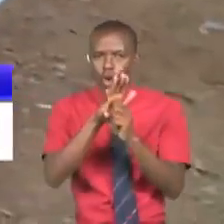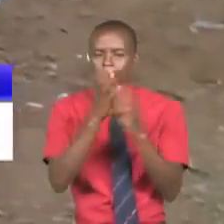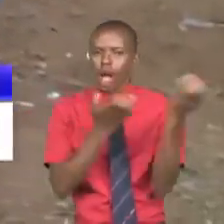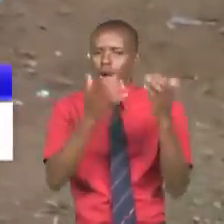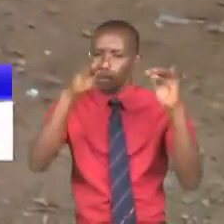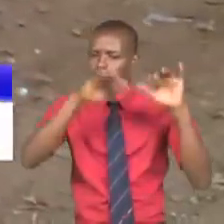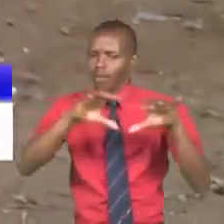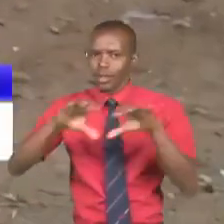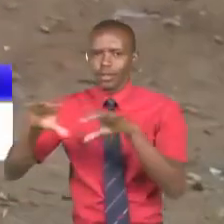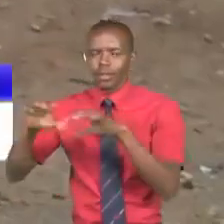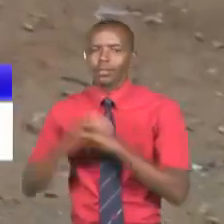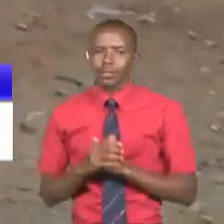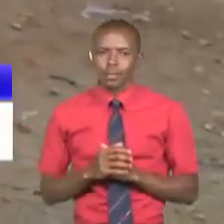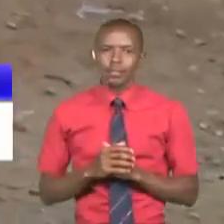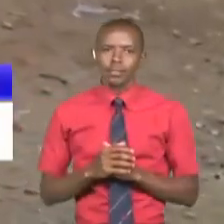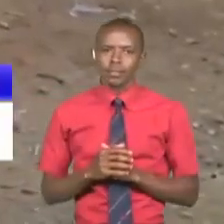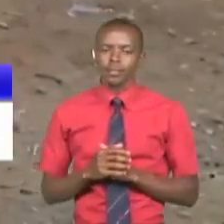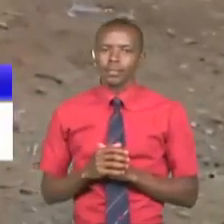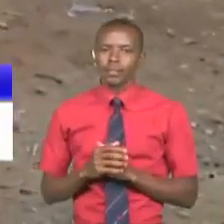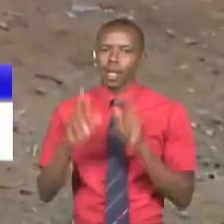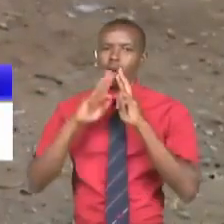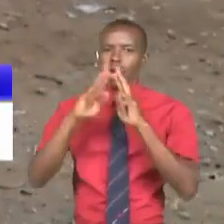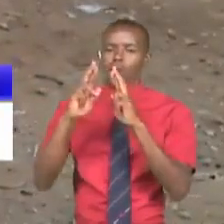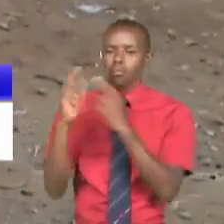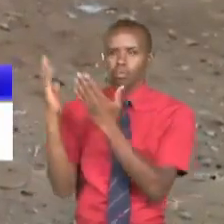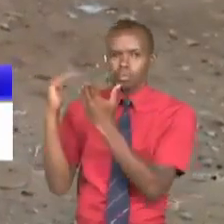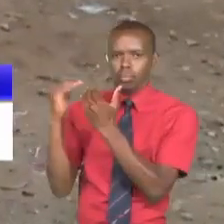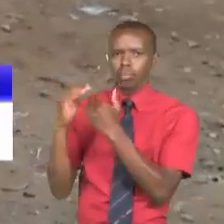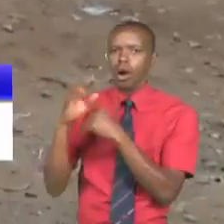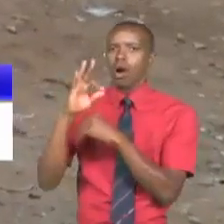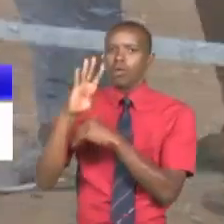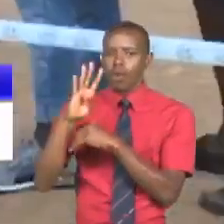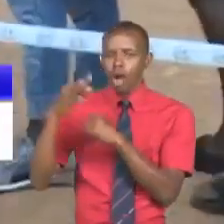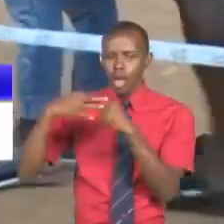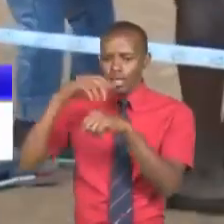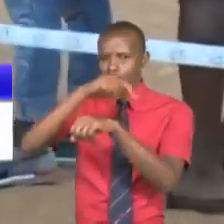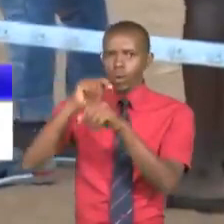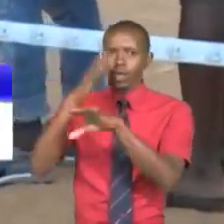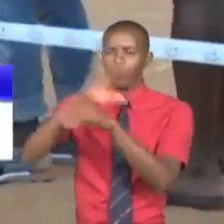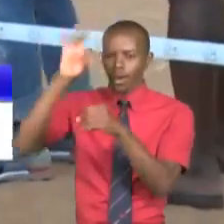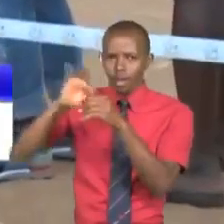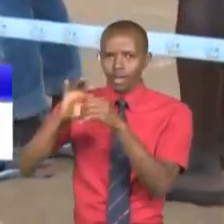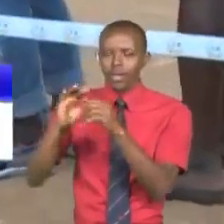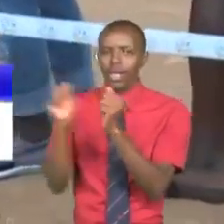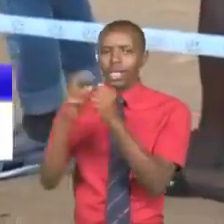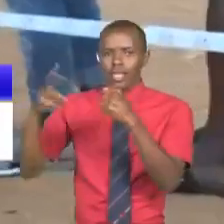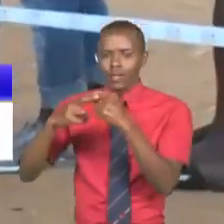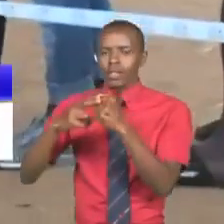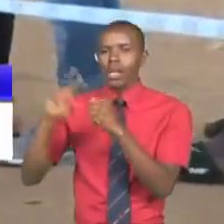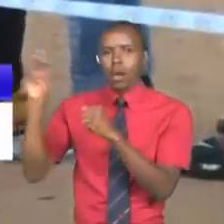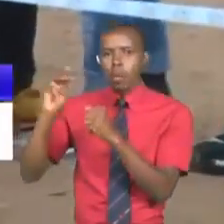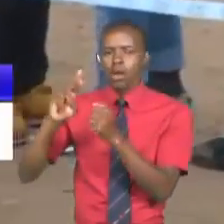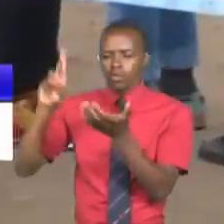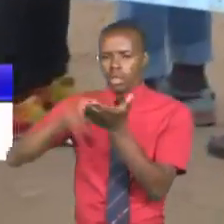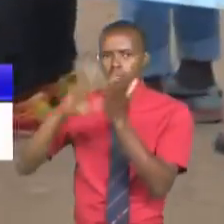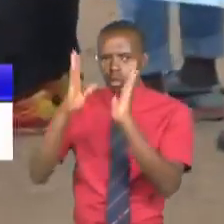economy. Results are expected within 48 hours after voting. There were more than 17 million registered voters who